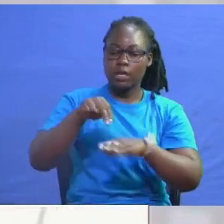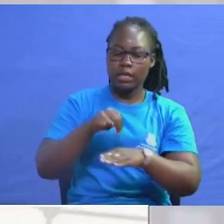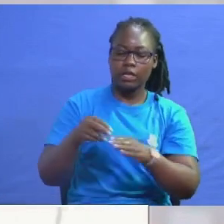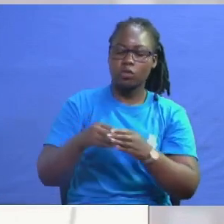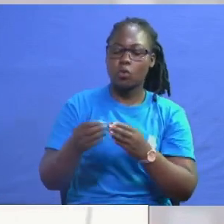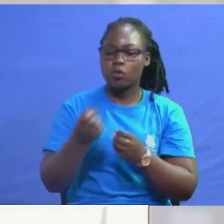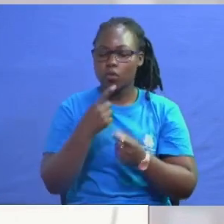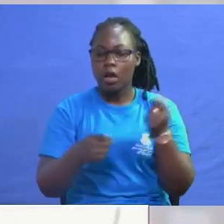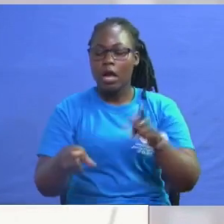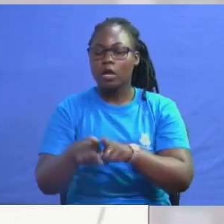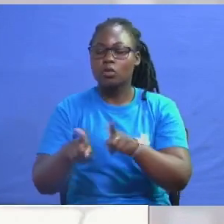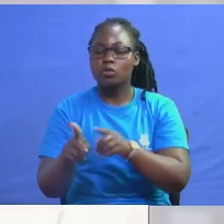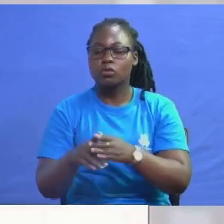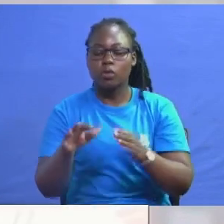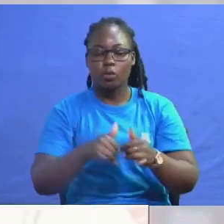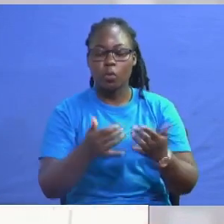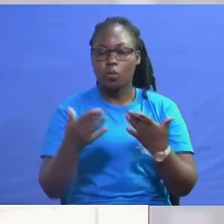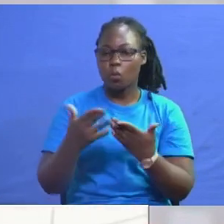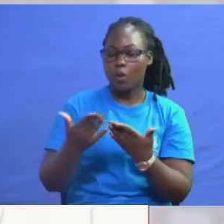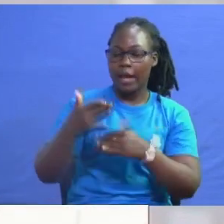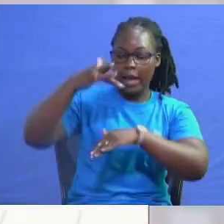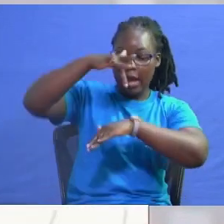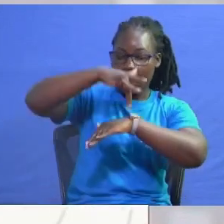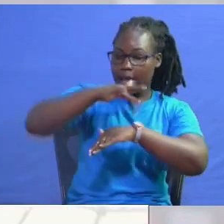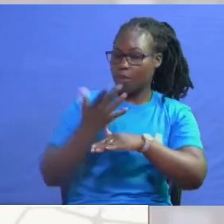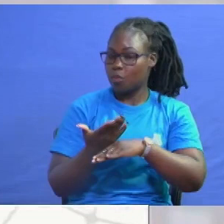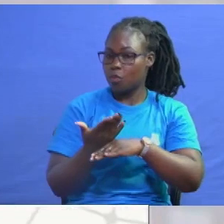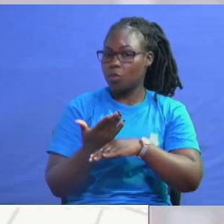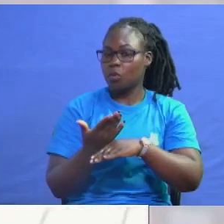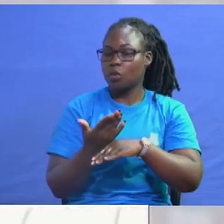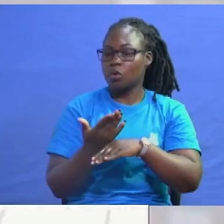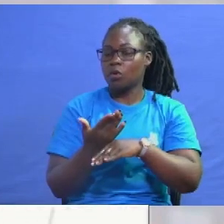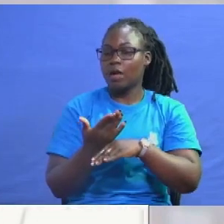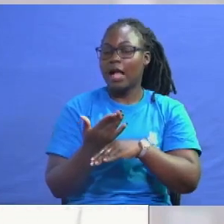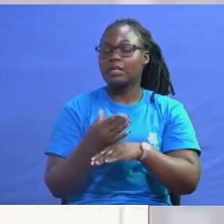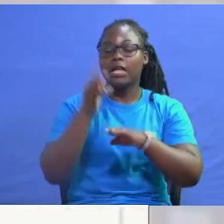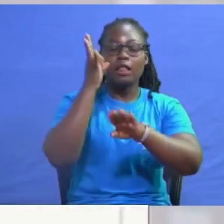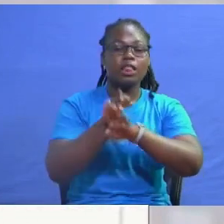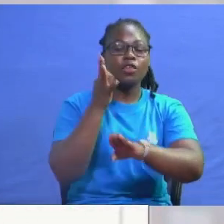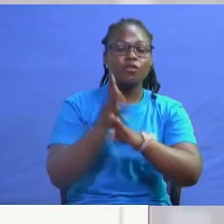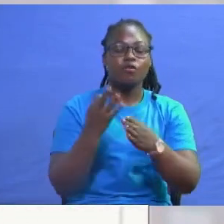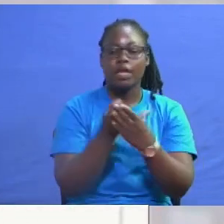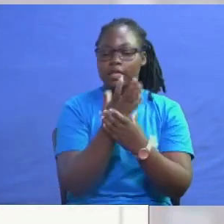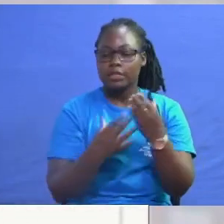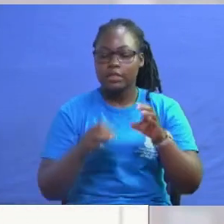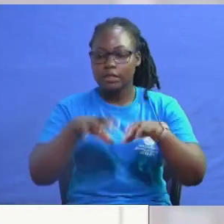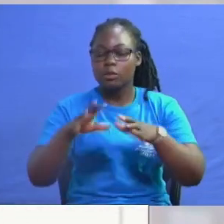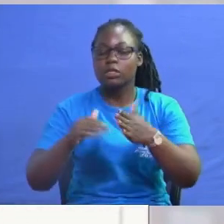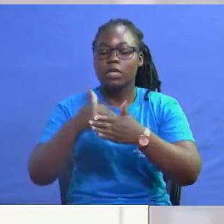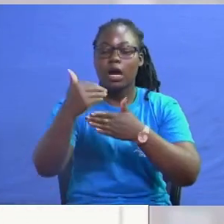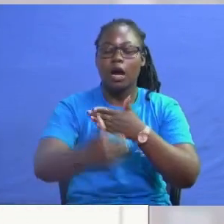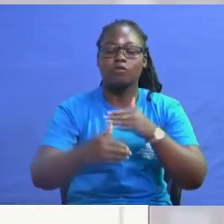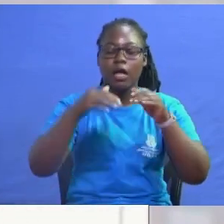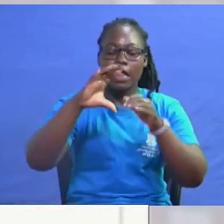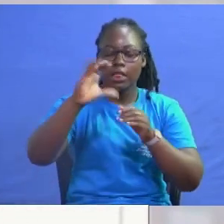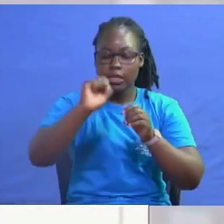Produce Board depot in Embu, disguised as subsidized fertilizer just a day after Agriculture Cabinet